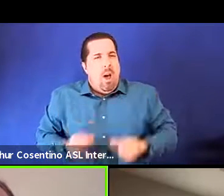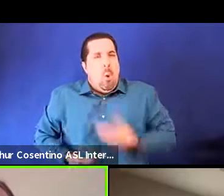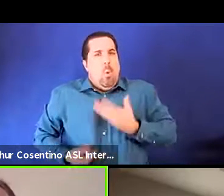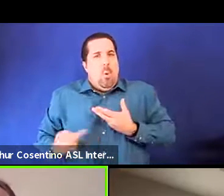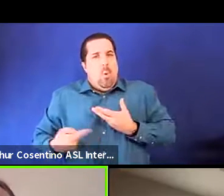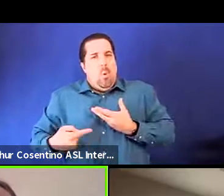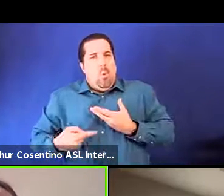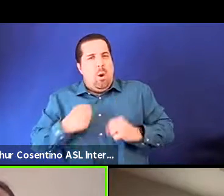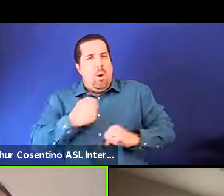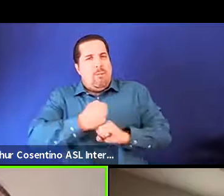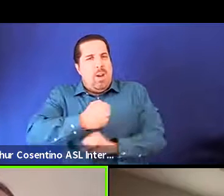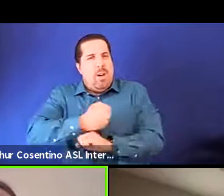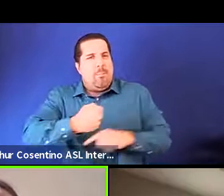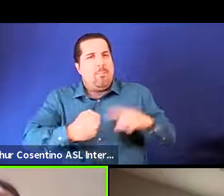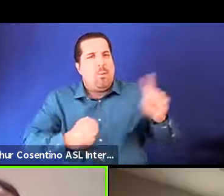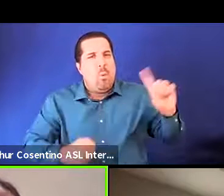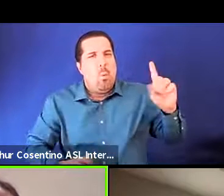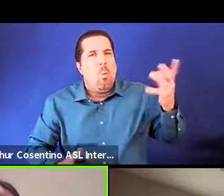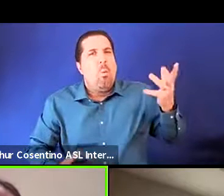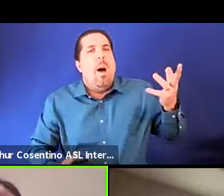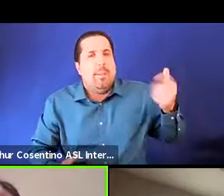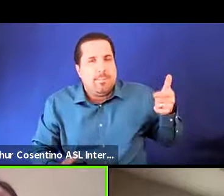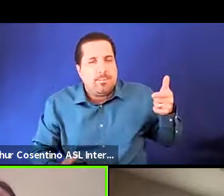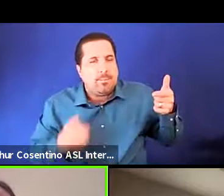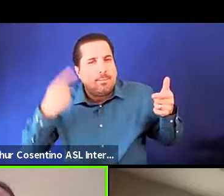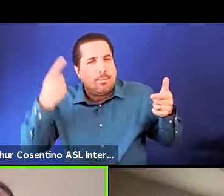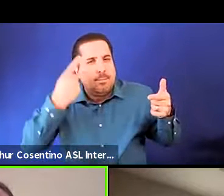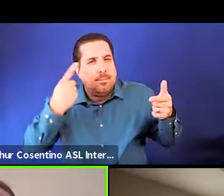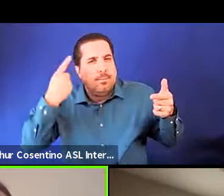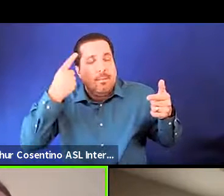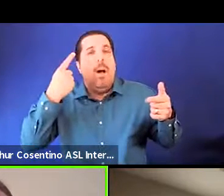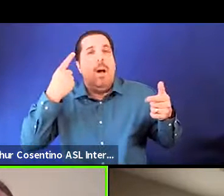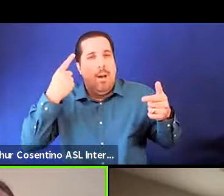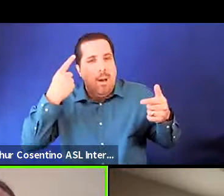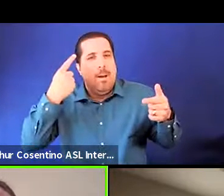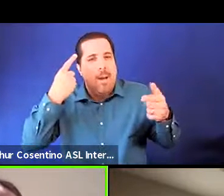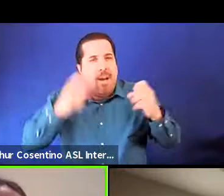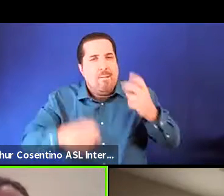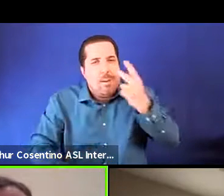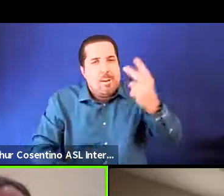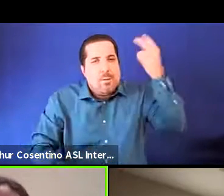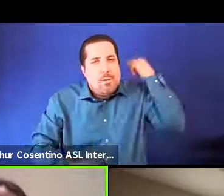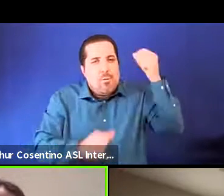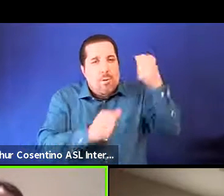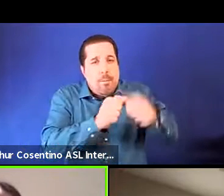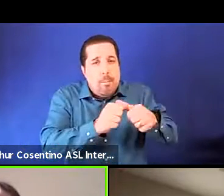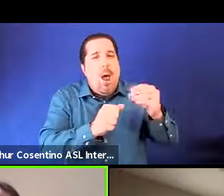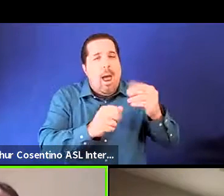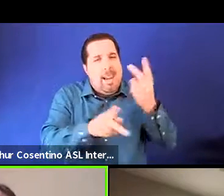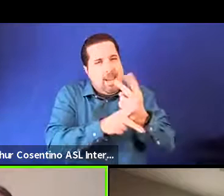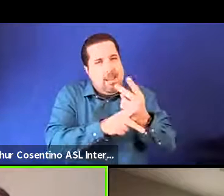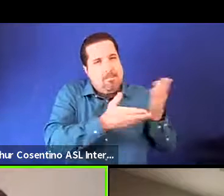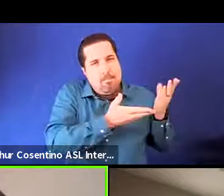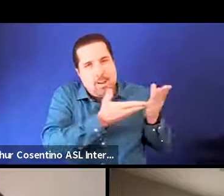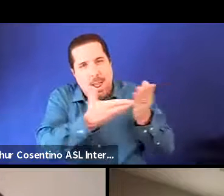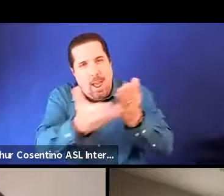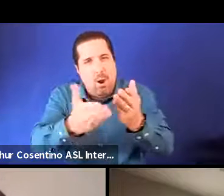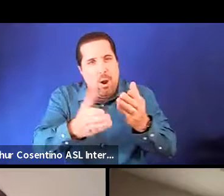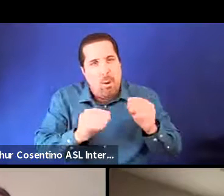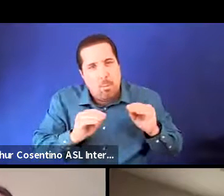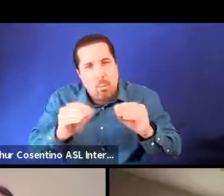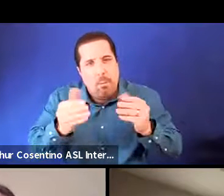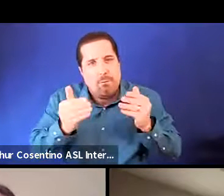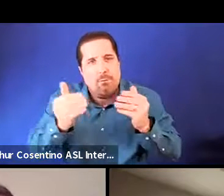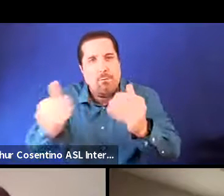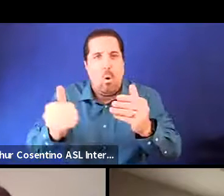down that needs to happen to remember that in order to kind of like move forward and do this work. Well, right on,